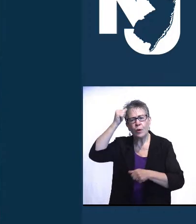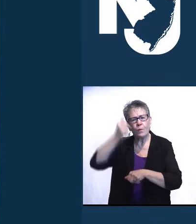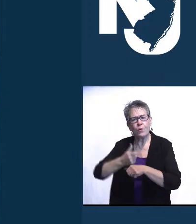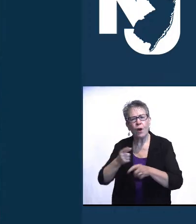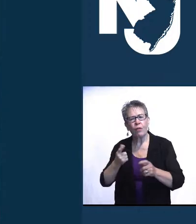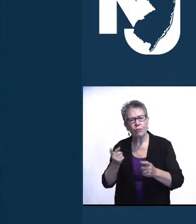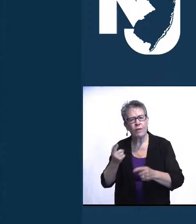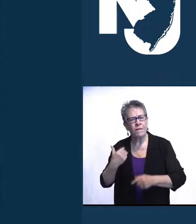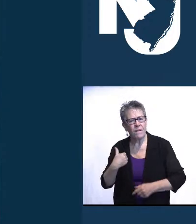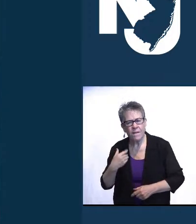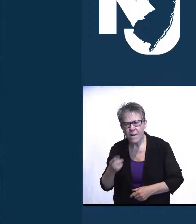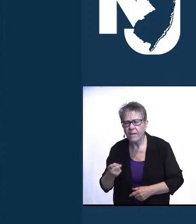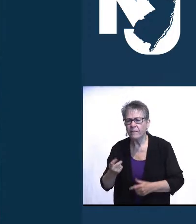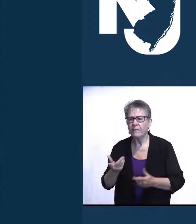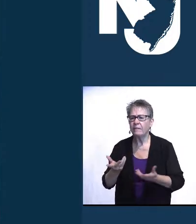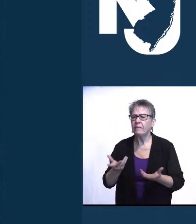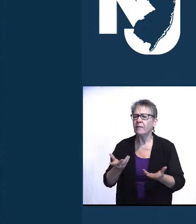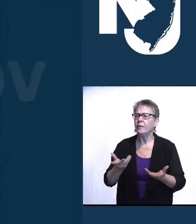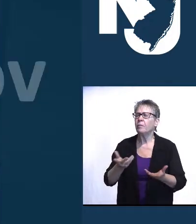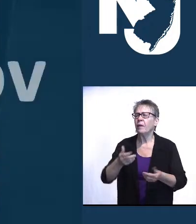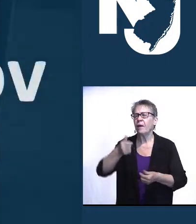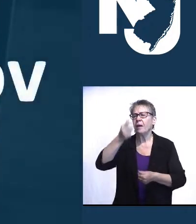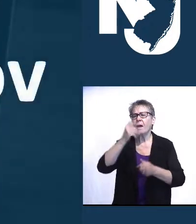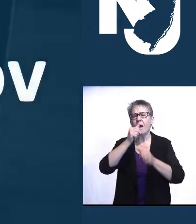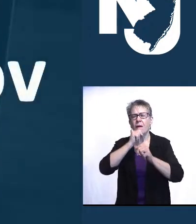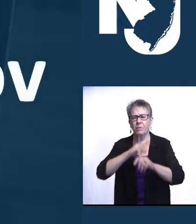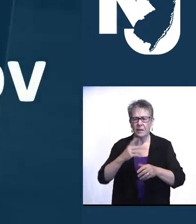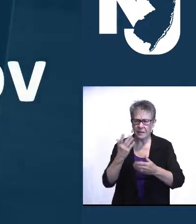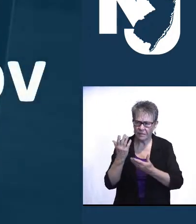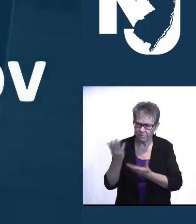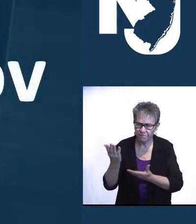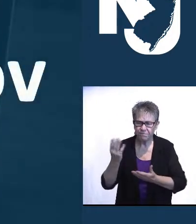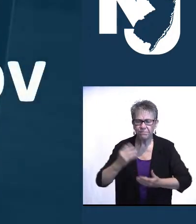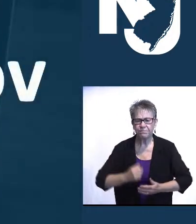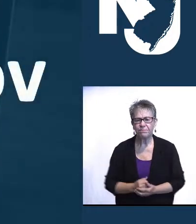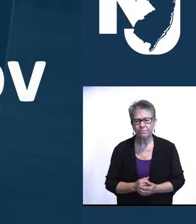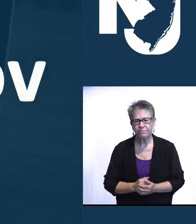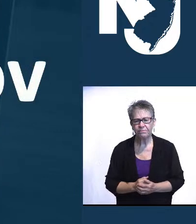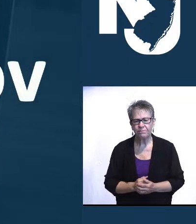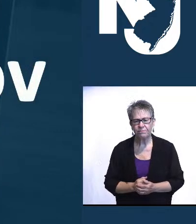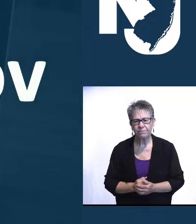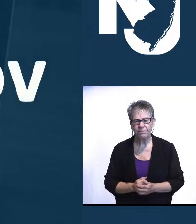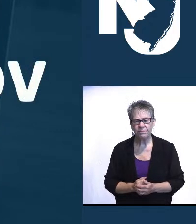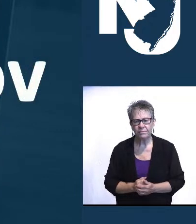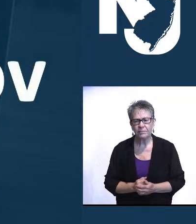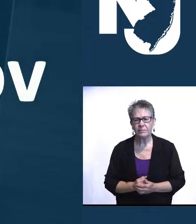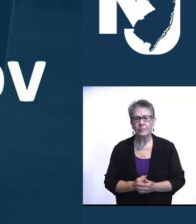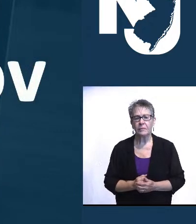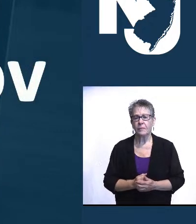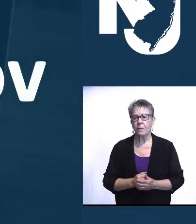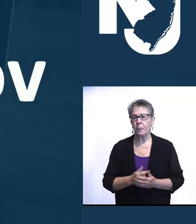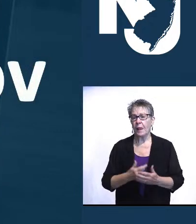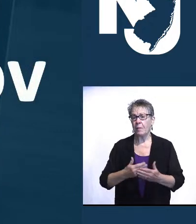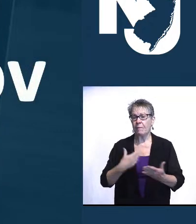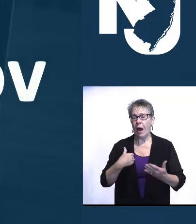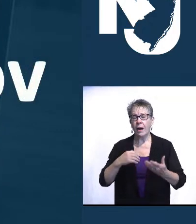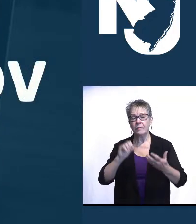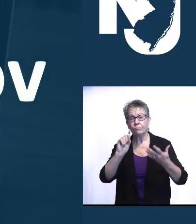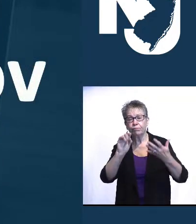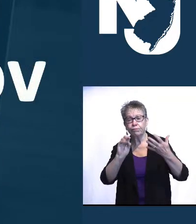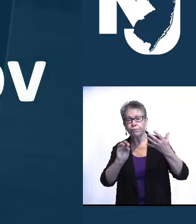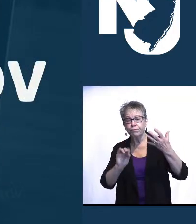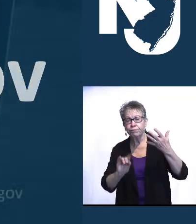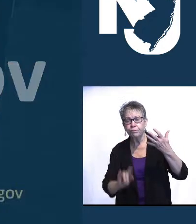God bless you, Kyle. Before we get to the sort of big news for the day, I want to put a reminder out so it doesn't get